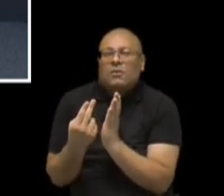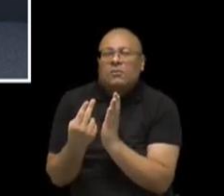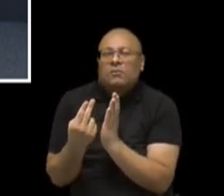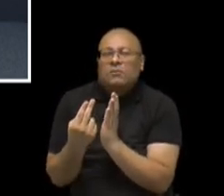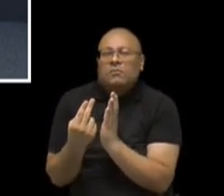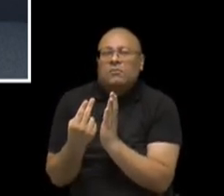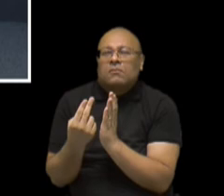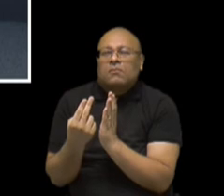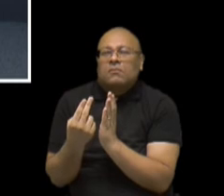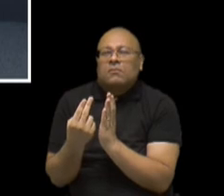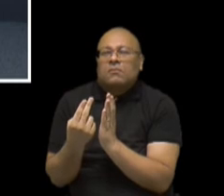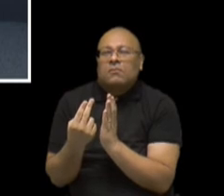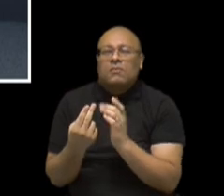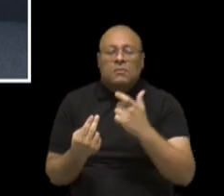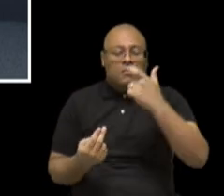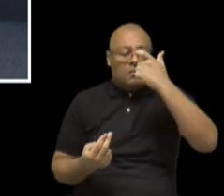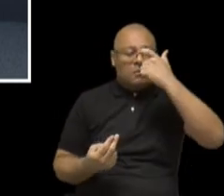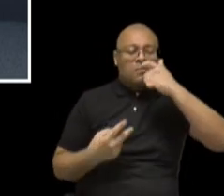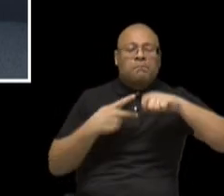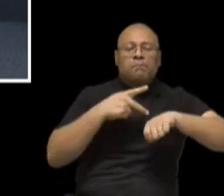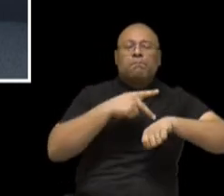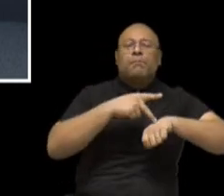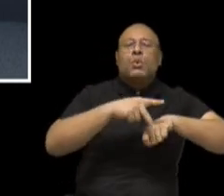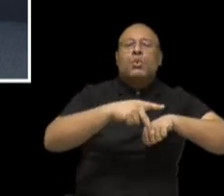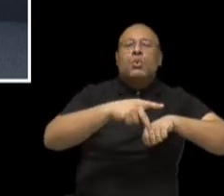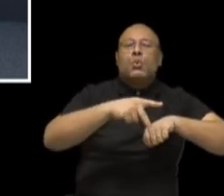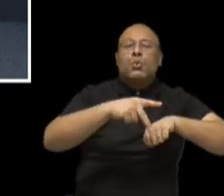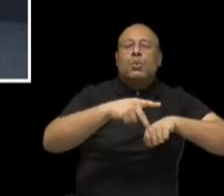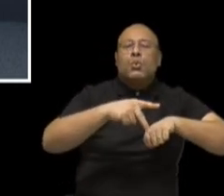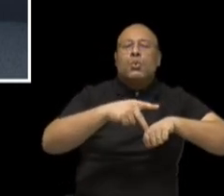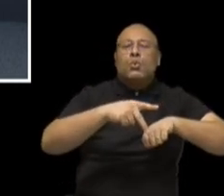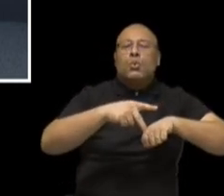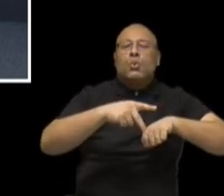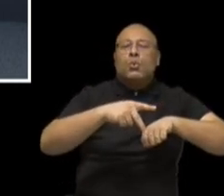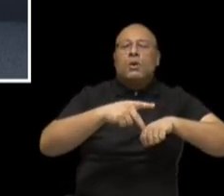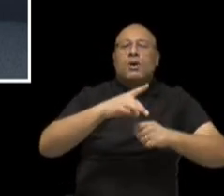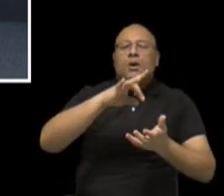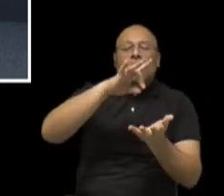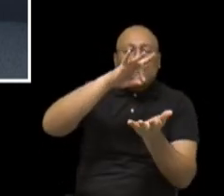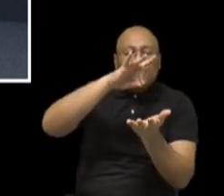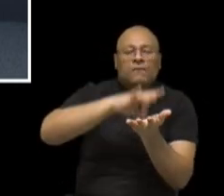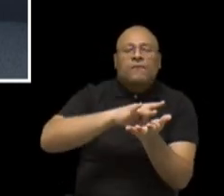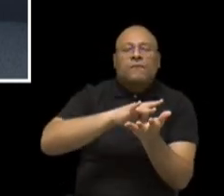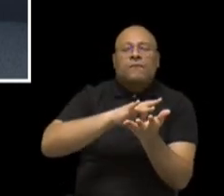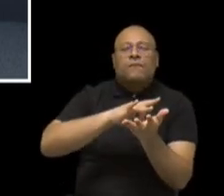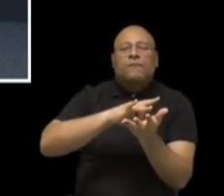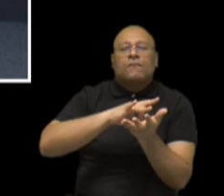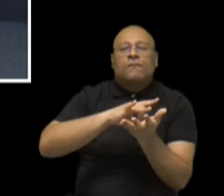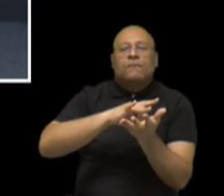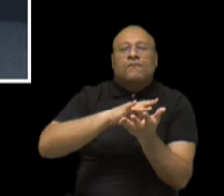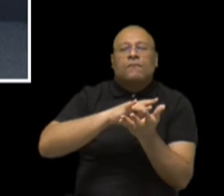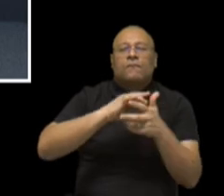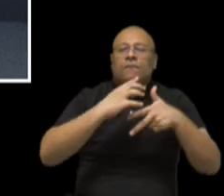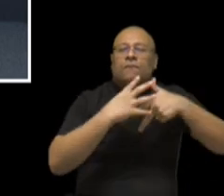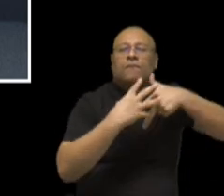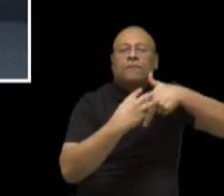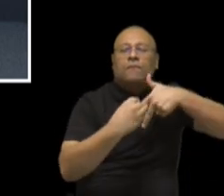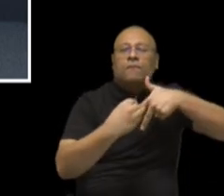is pure. Missoni is real fashion.